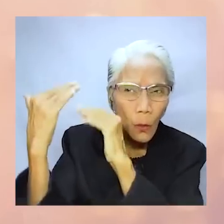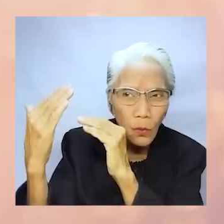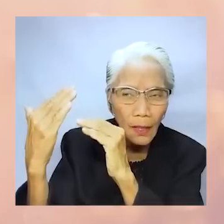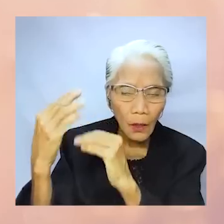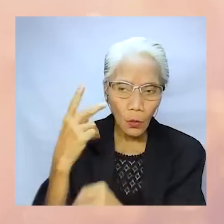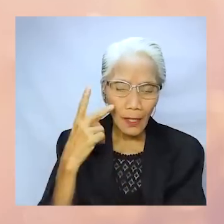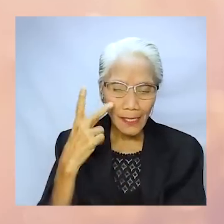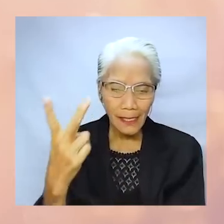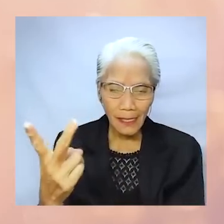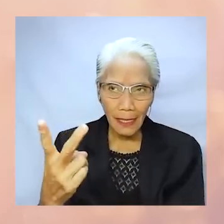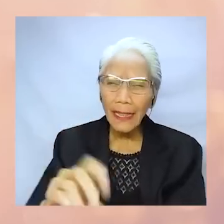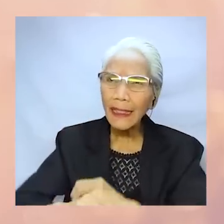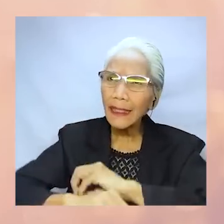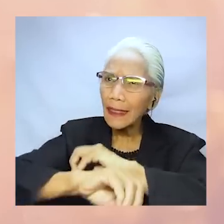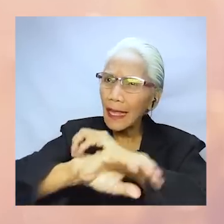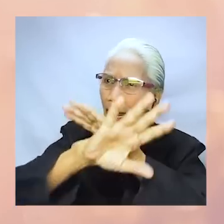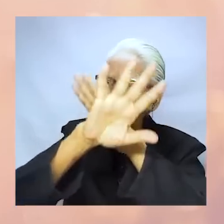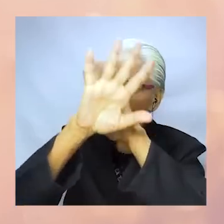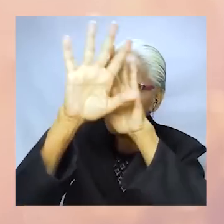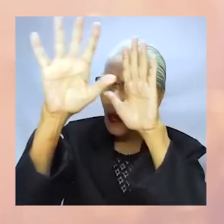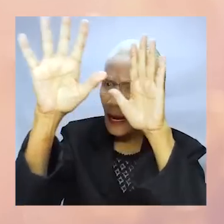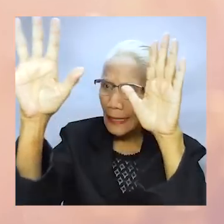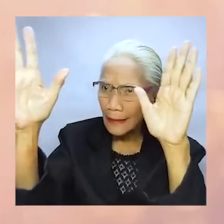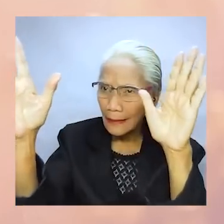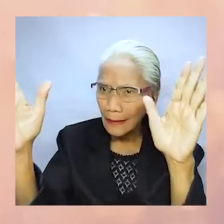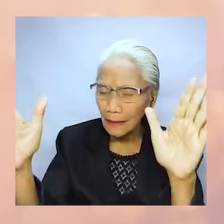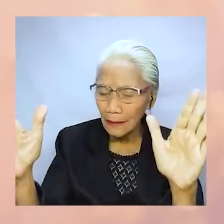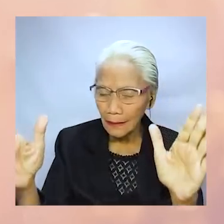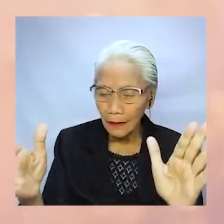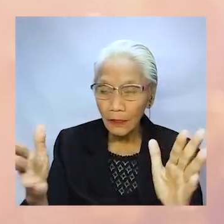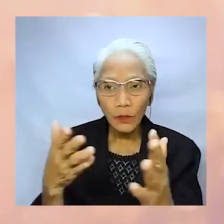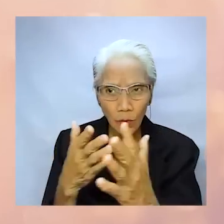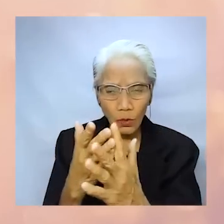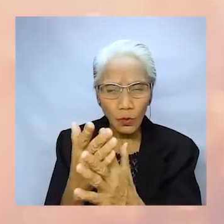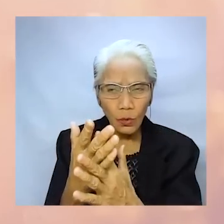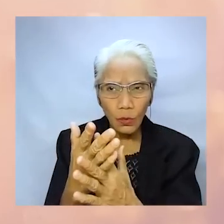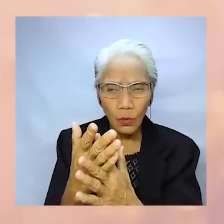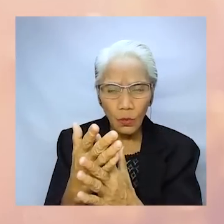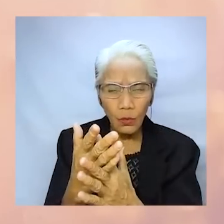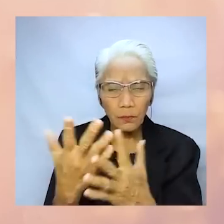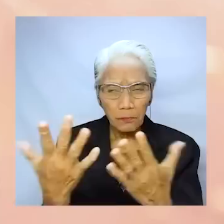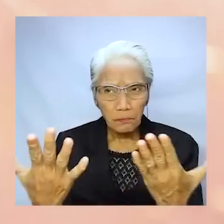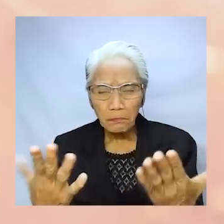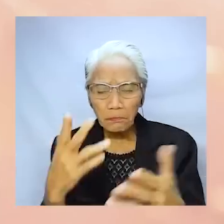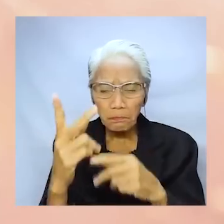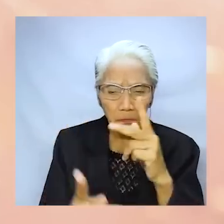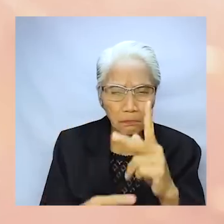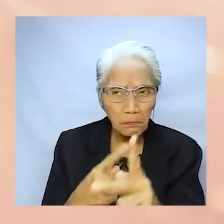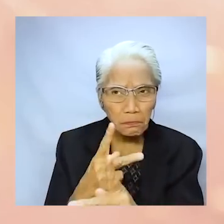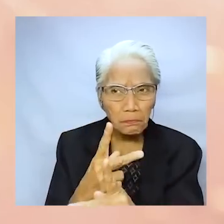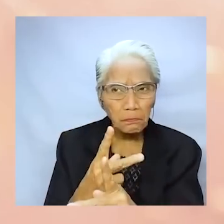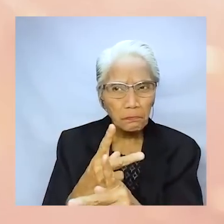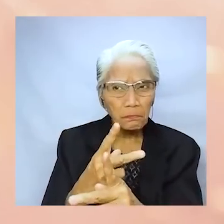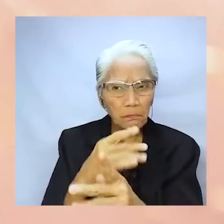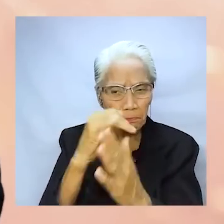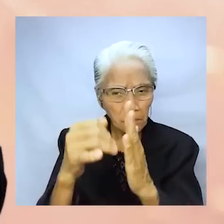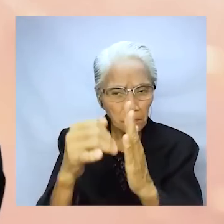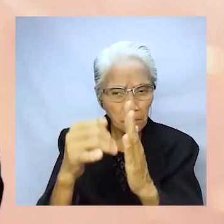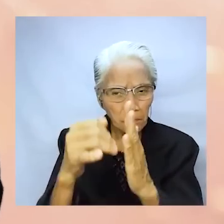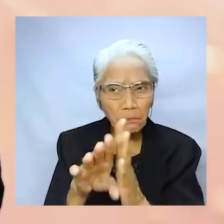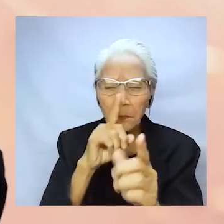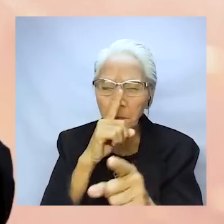light emanating from kindness, from justice, and truth. See what